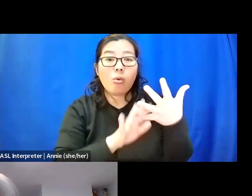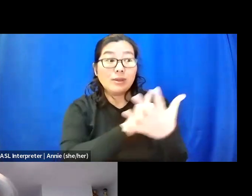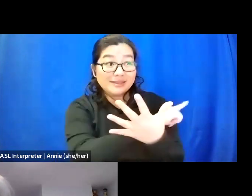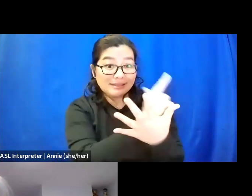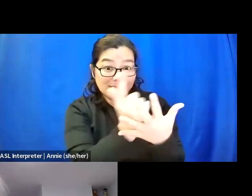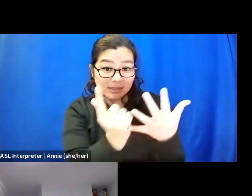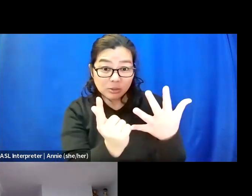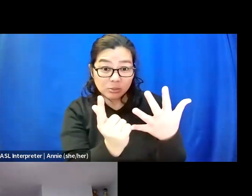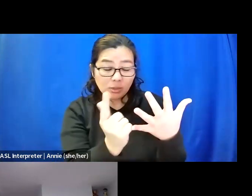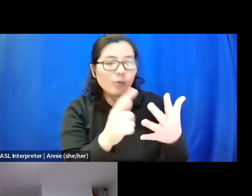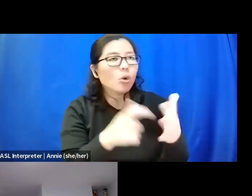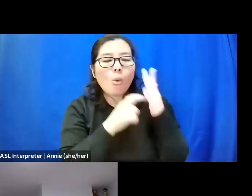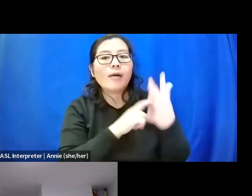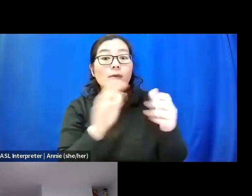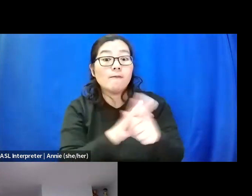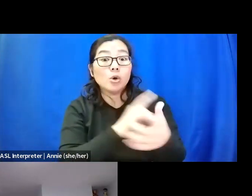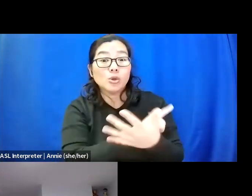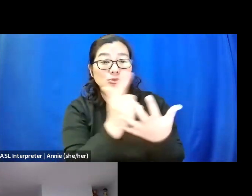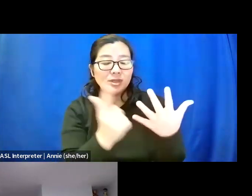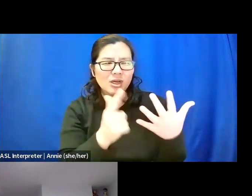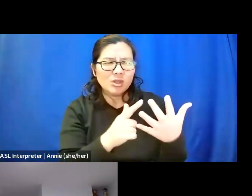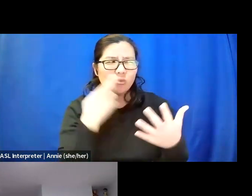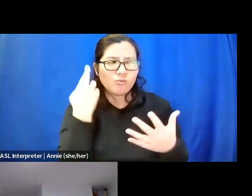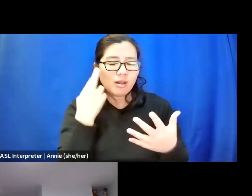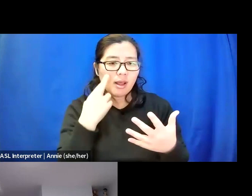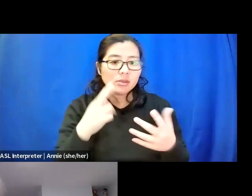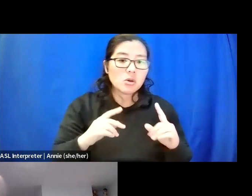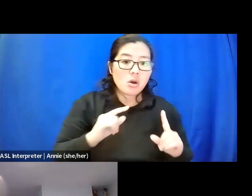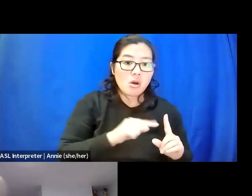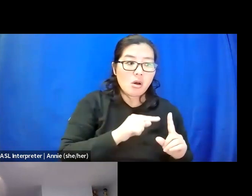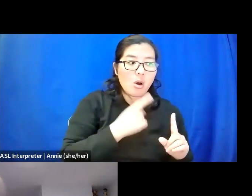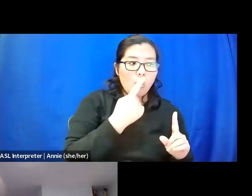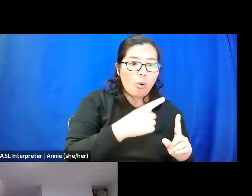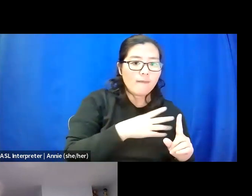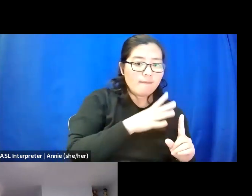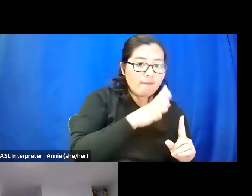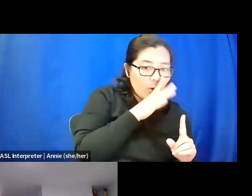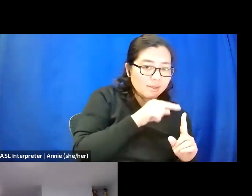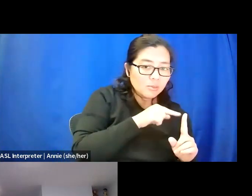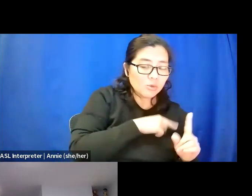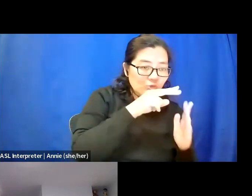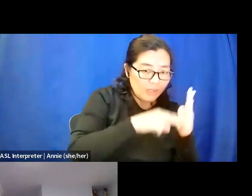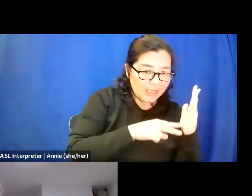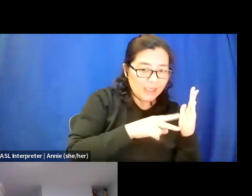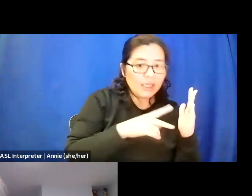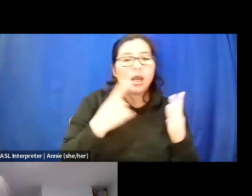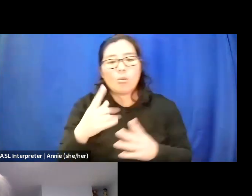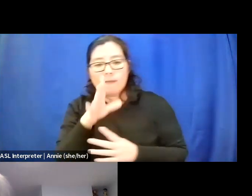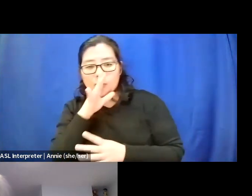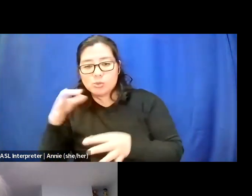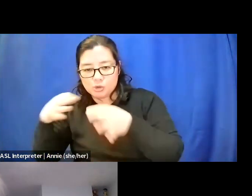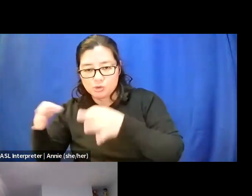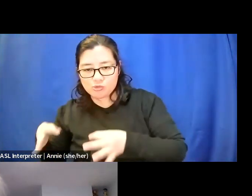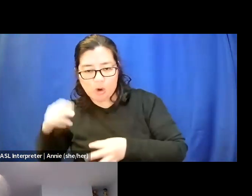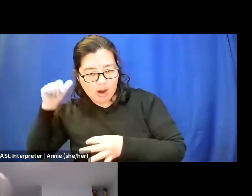sequence to realize that the 2 voices, one was describing and one was reading text. And